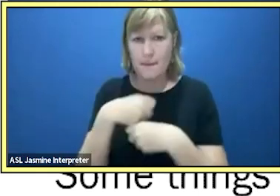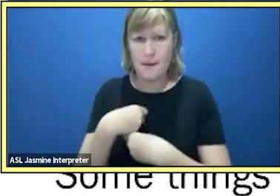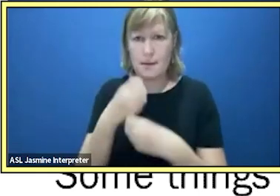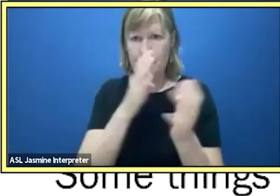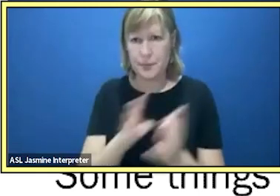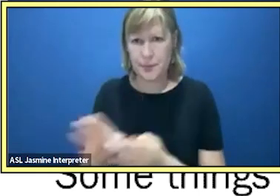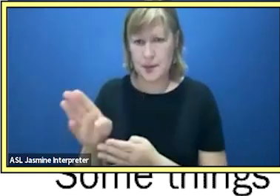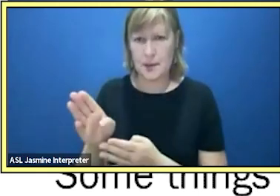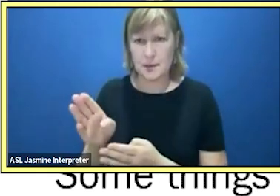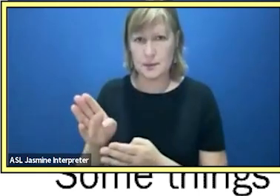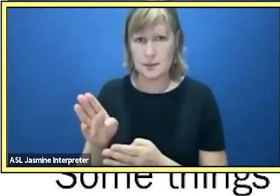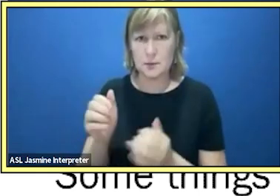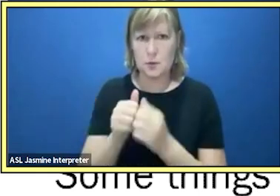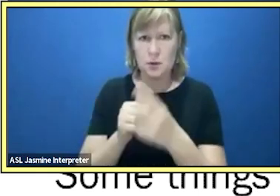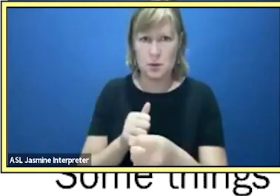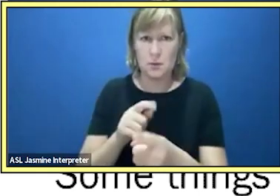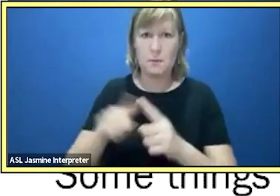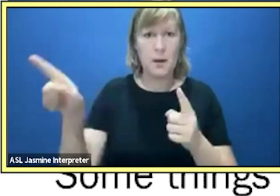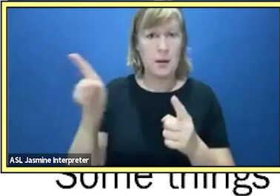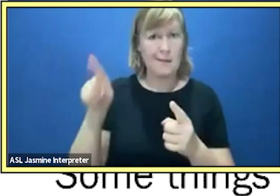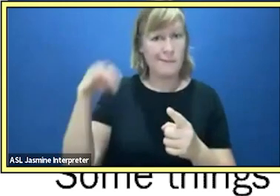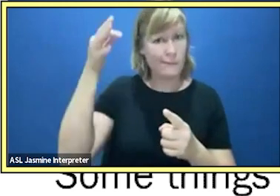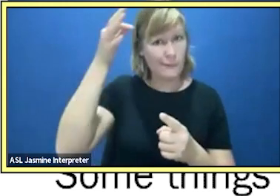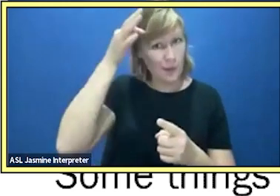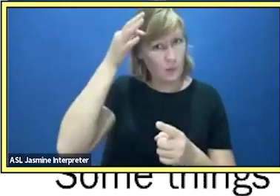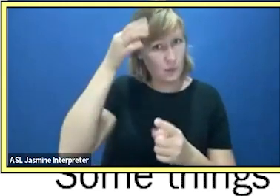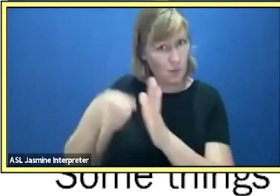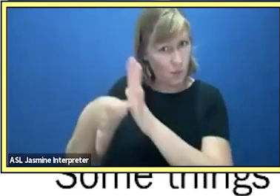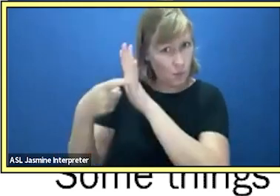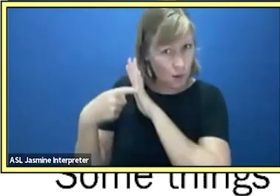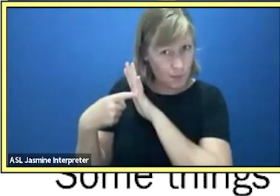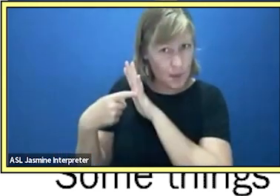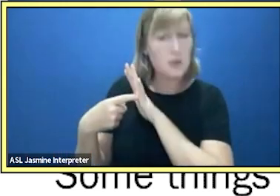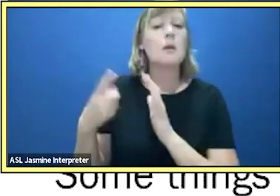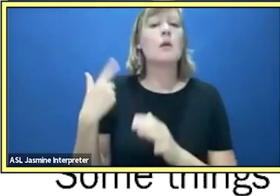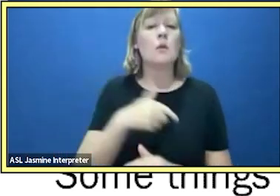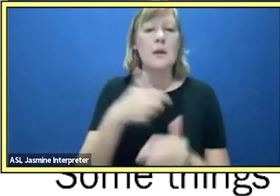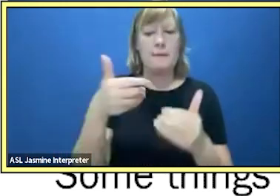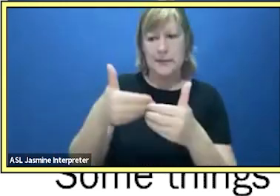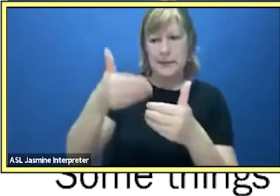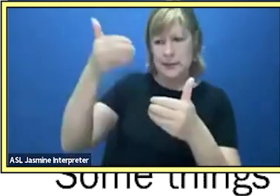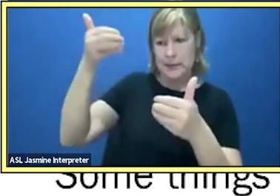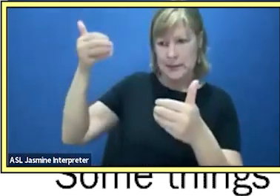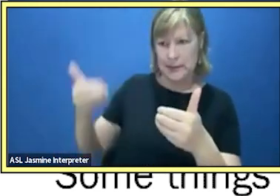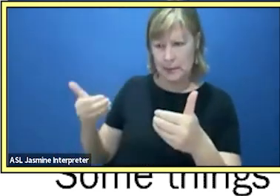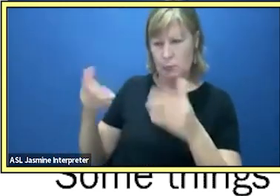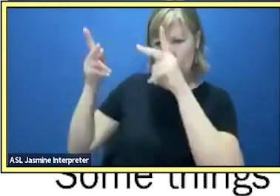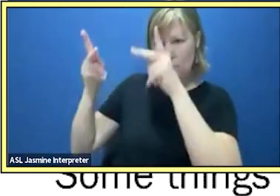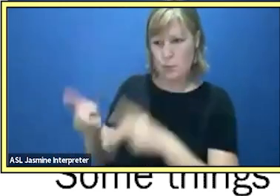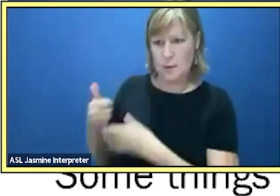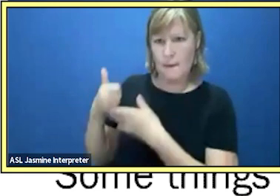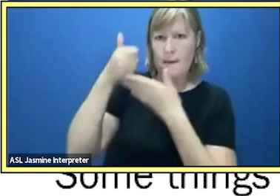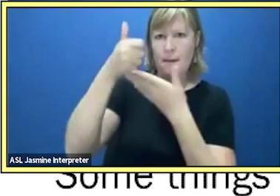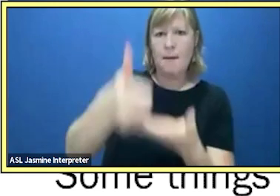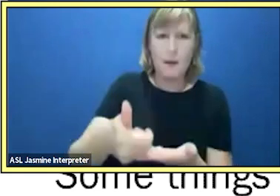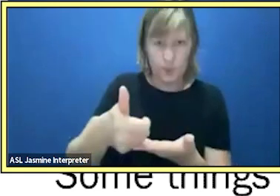the change is and what's required is that we have a separate party helping you